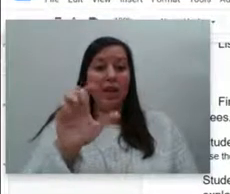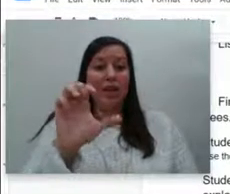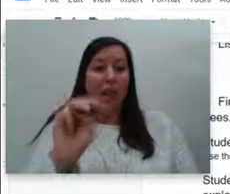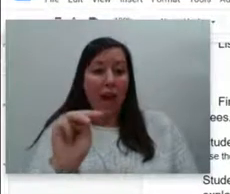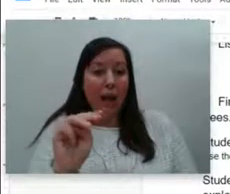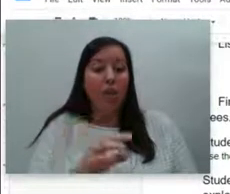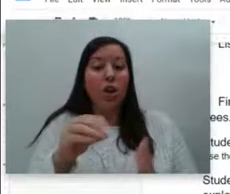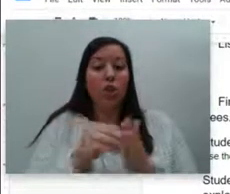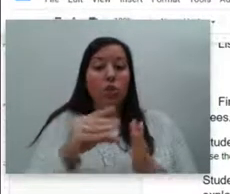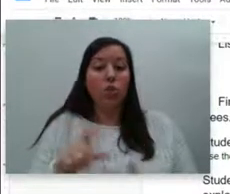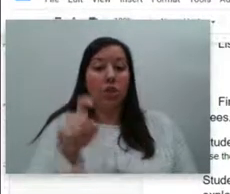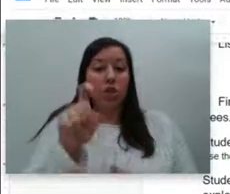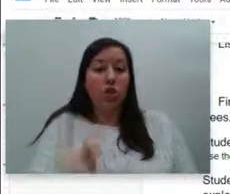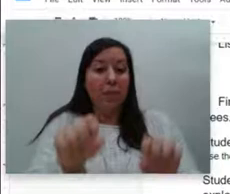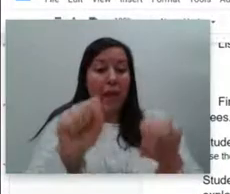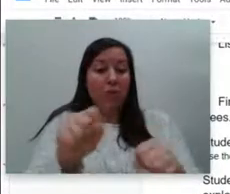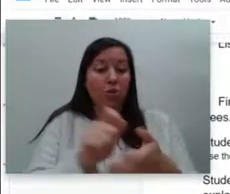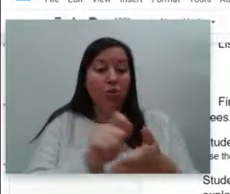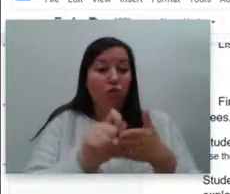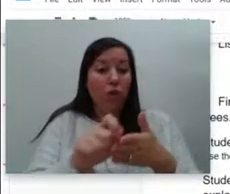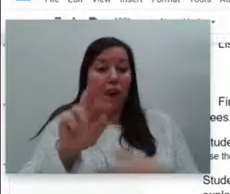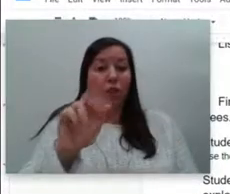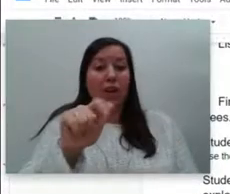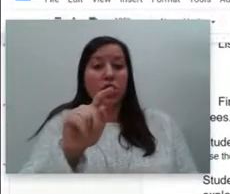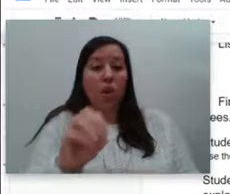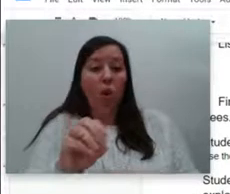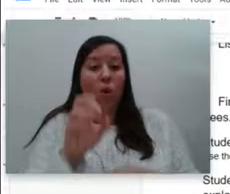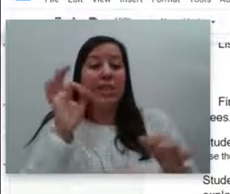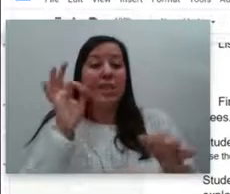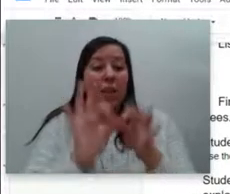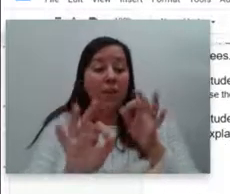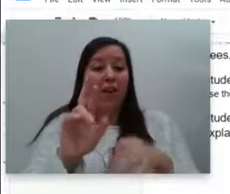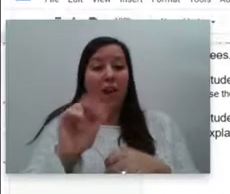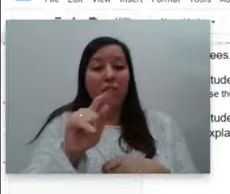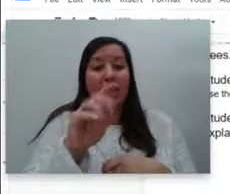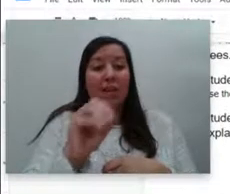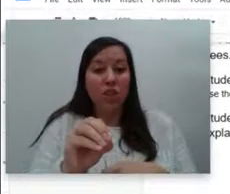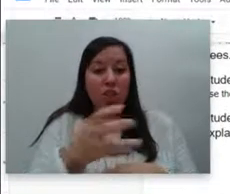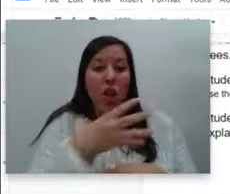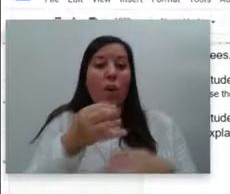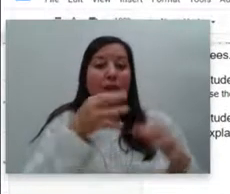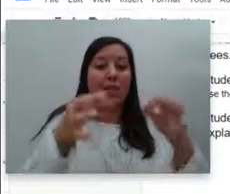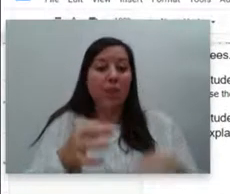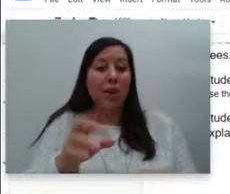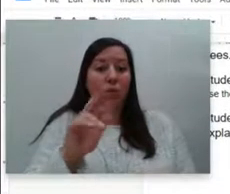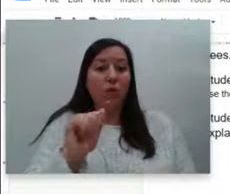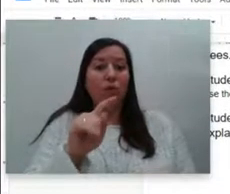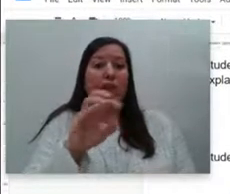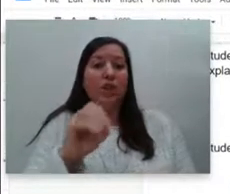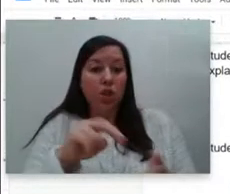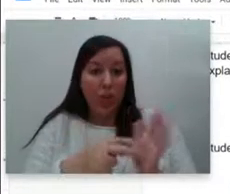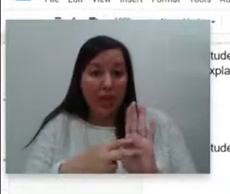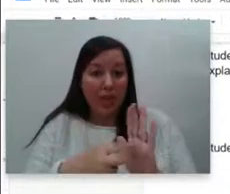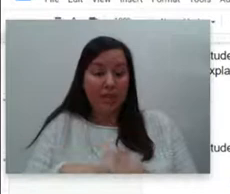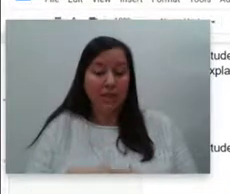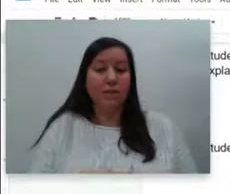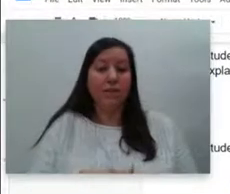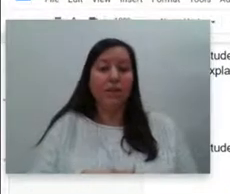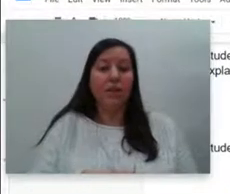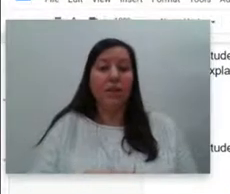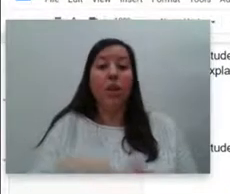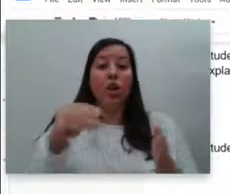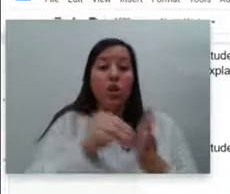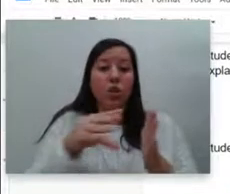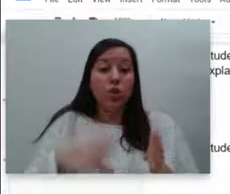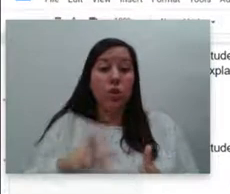Students should be able to write a ratio, simplify the ratio if necessary, and explain what the ratio means. Students